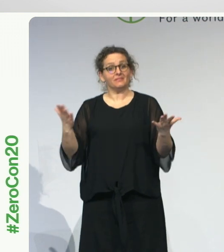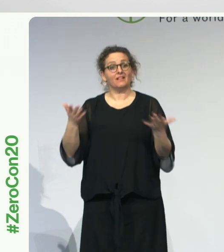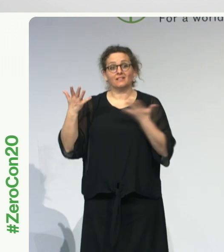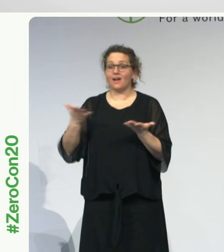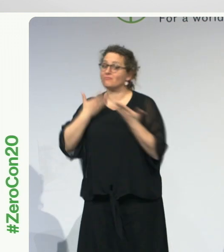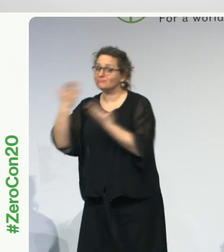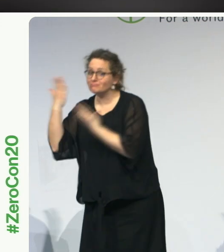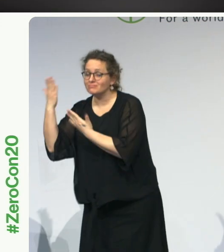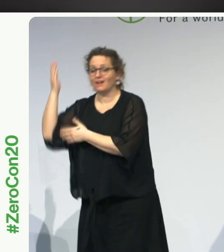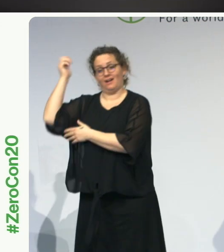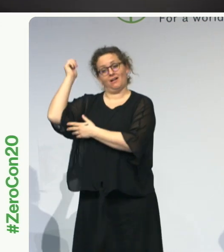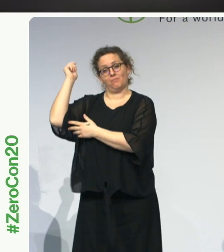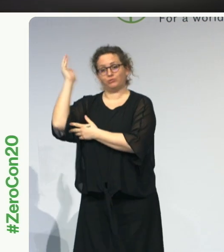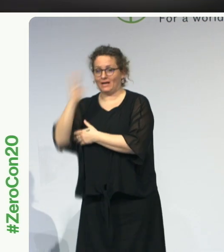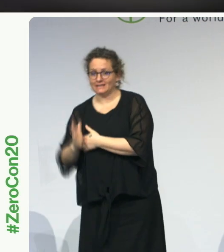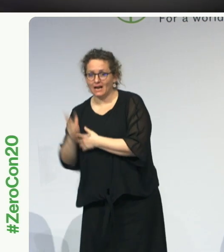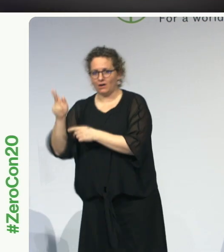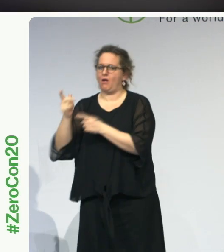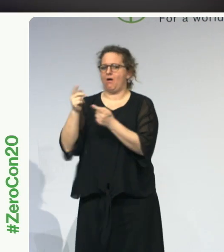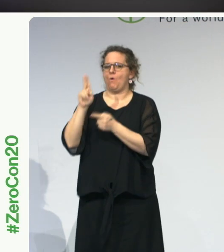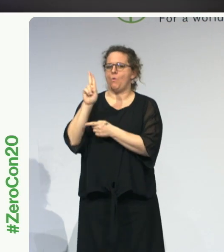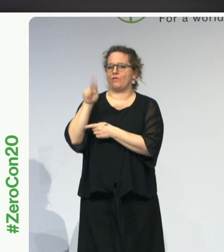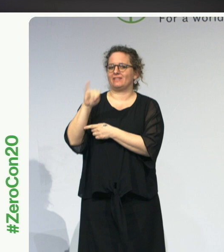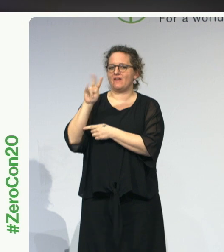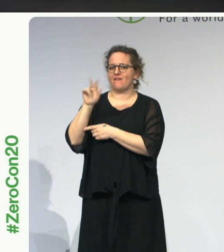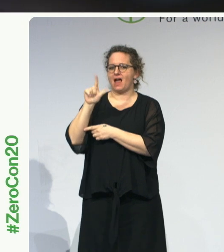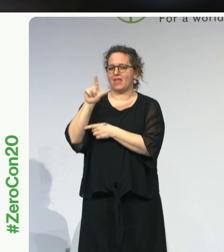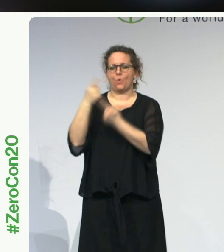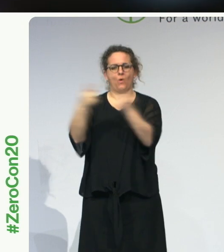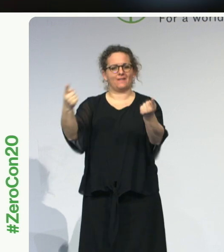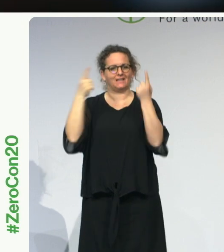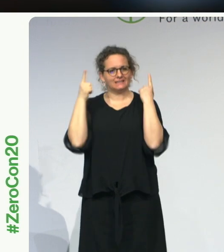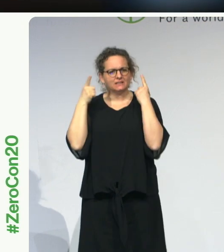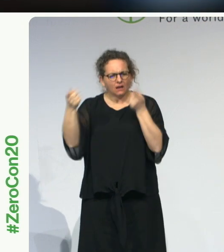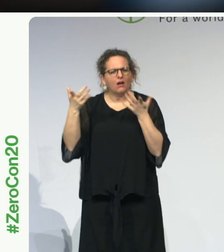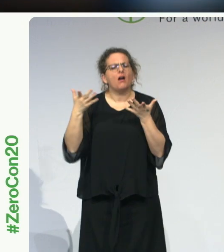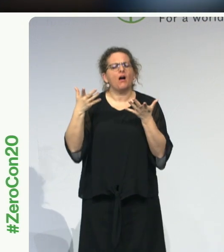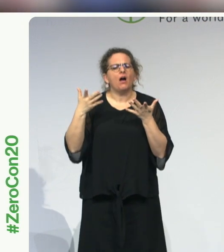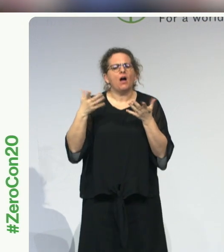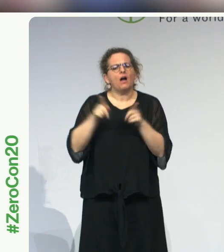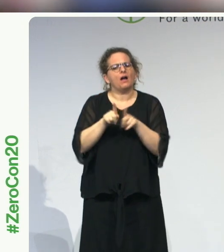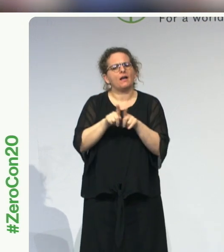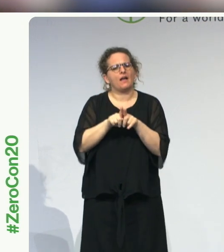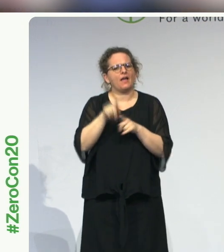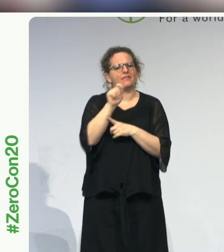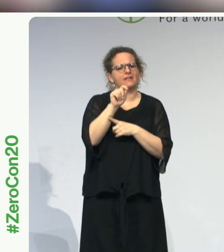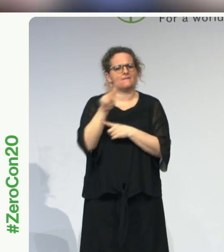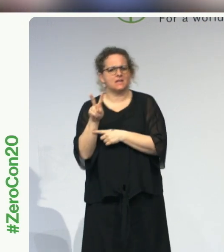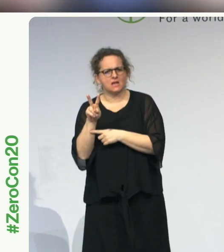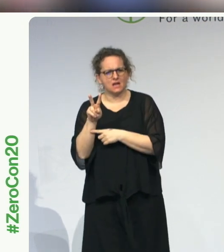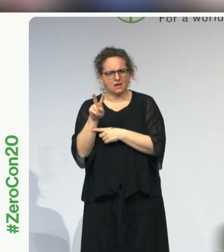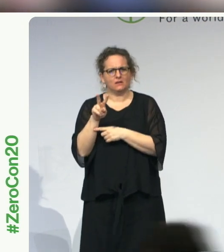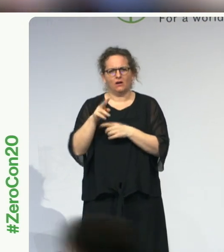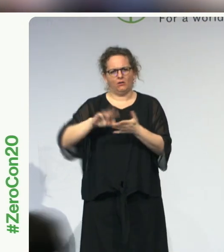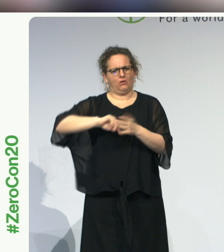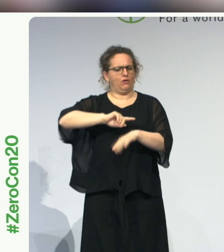Congratulations to Signs Media from Kenya for Sign TV. Signs Media launched a 24-hour sign